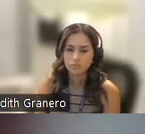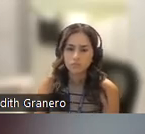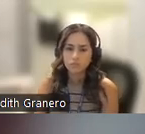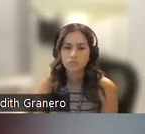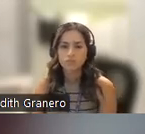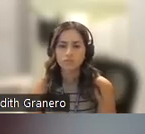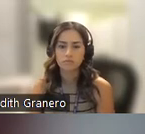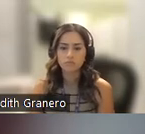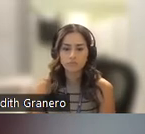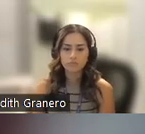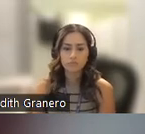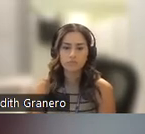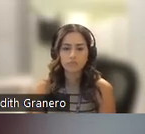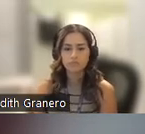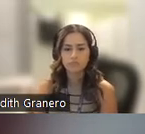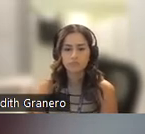individuals, and we're here to help you.